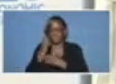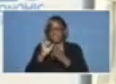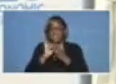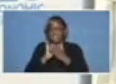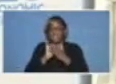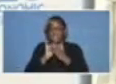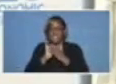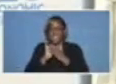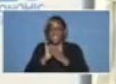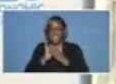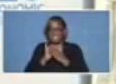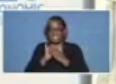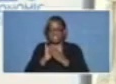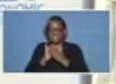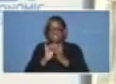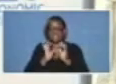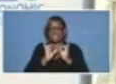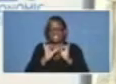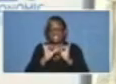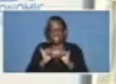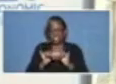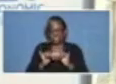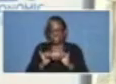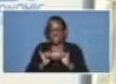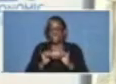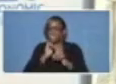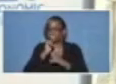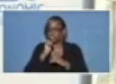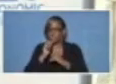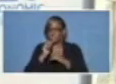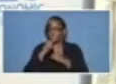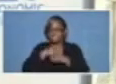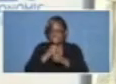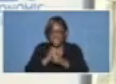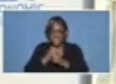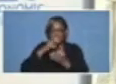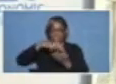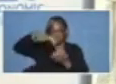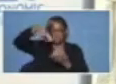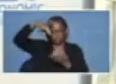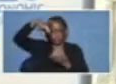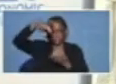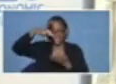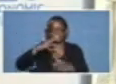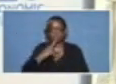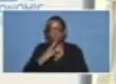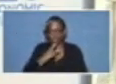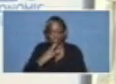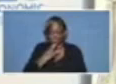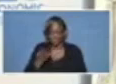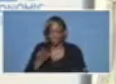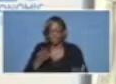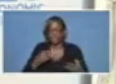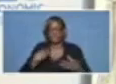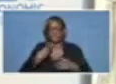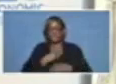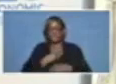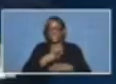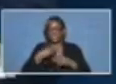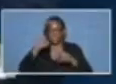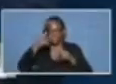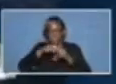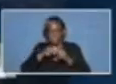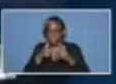not susceptible to the rising sea level, for example, and the Category 5 storm, for example. We have to just build with that in